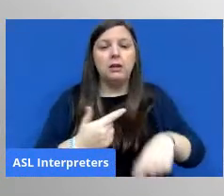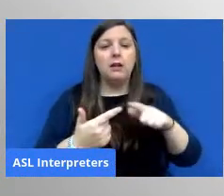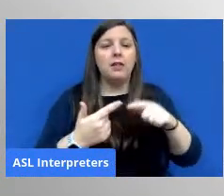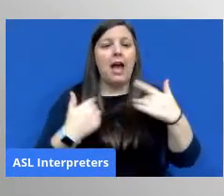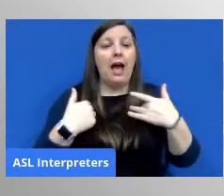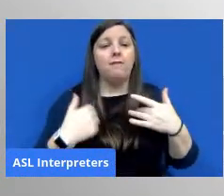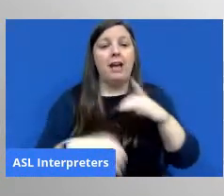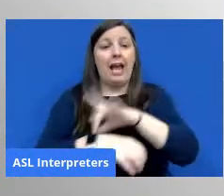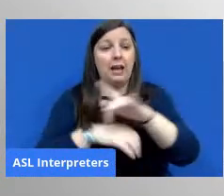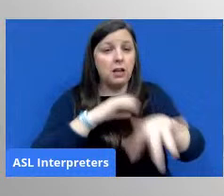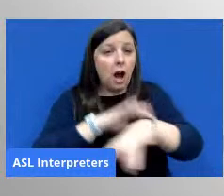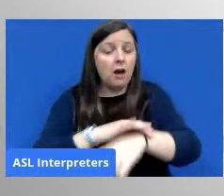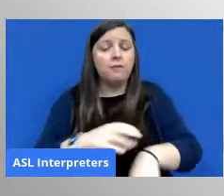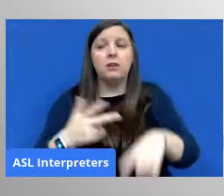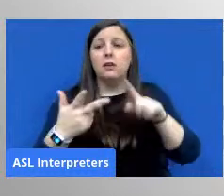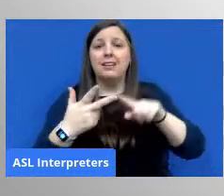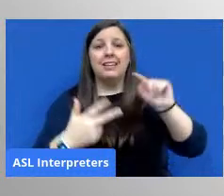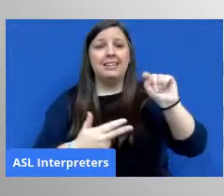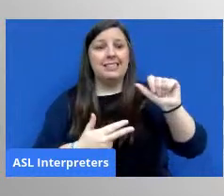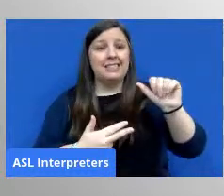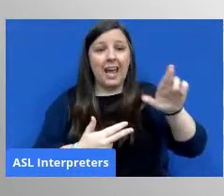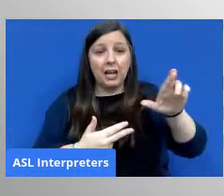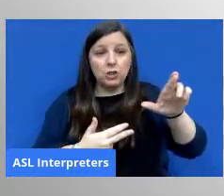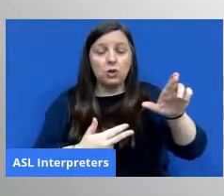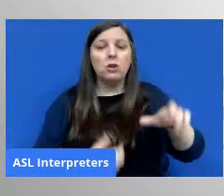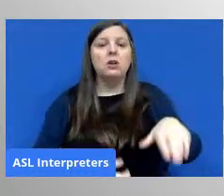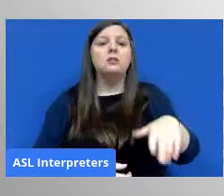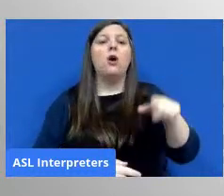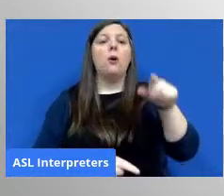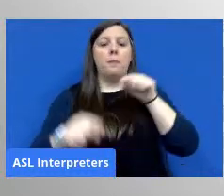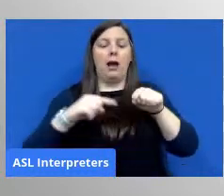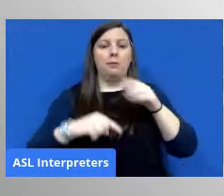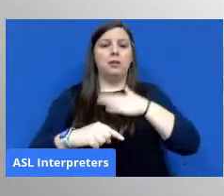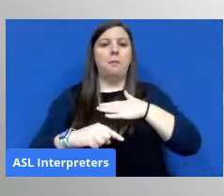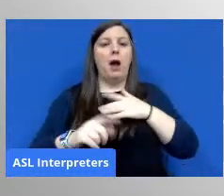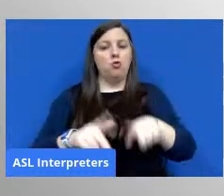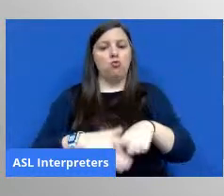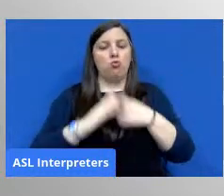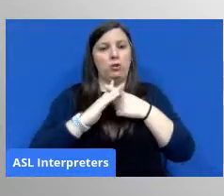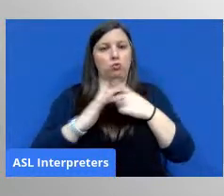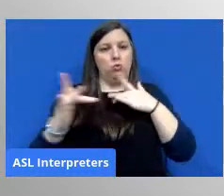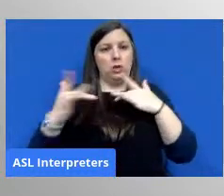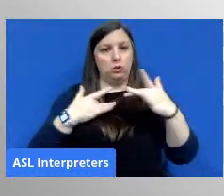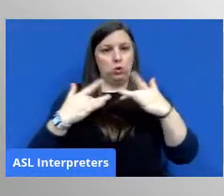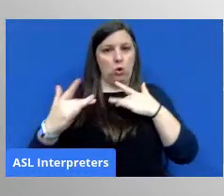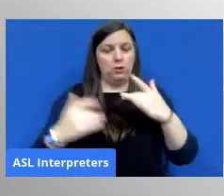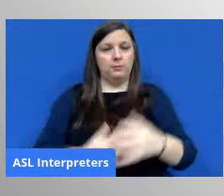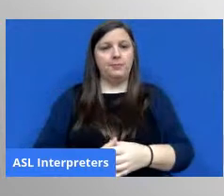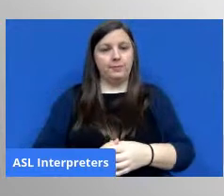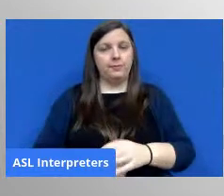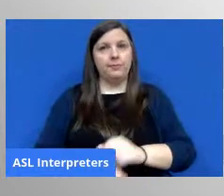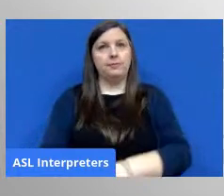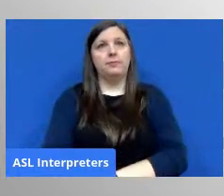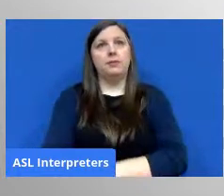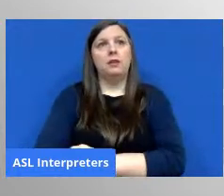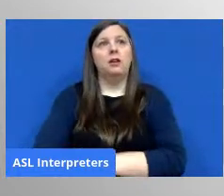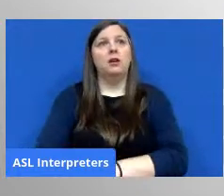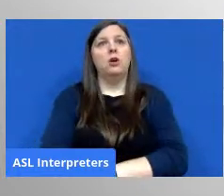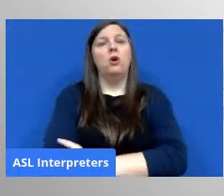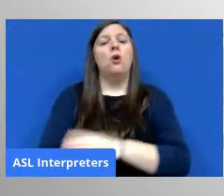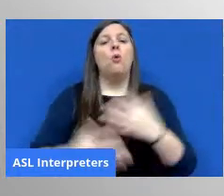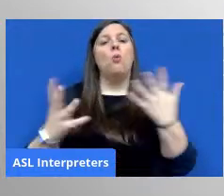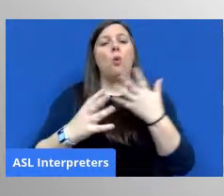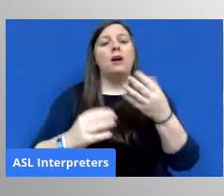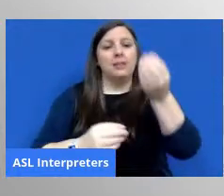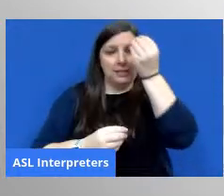get back to my original concern and what does it say to a young